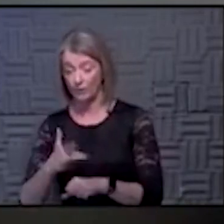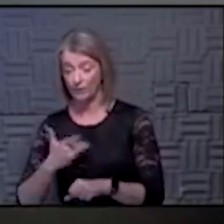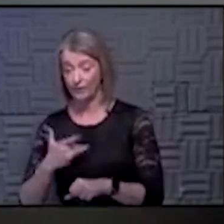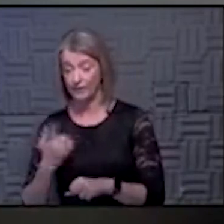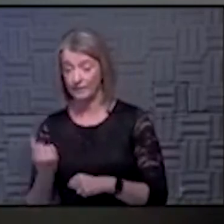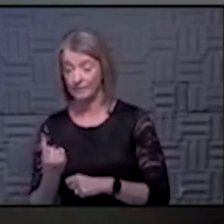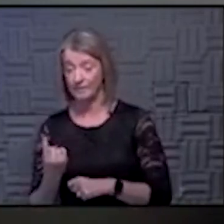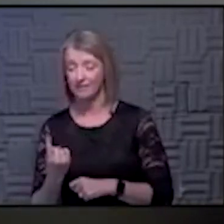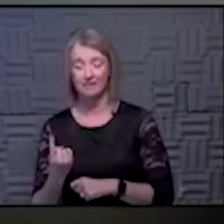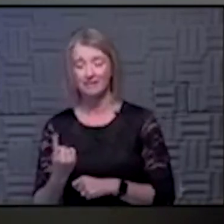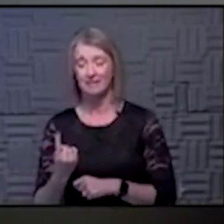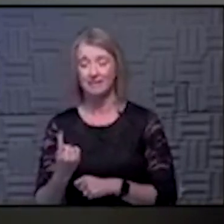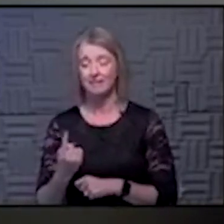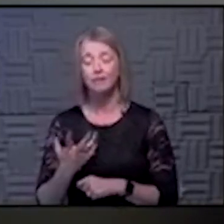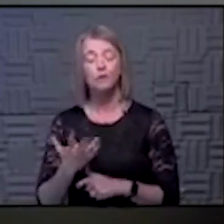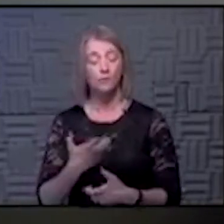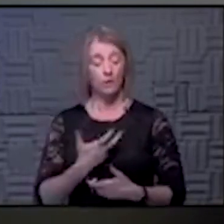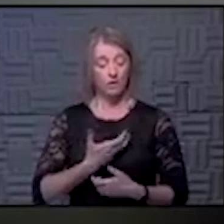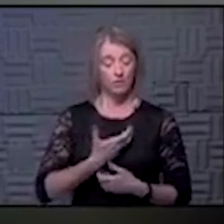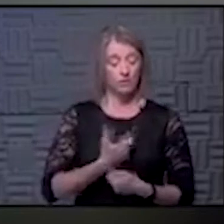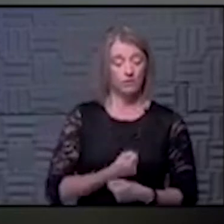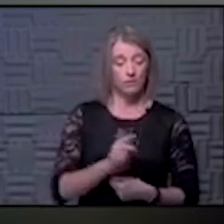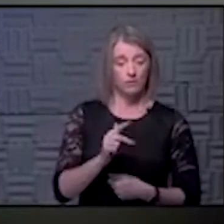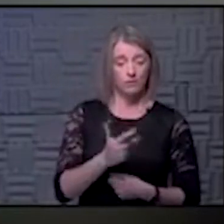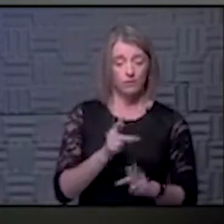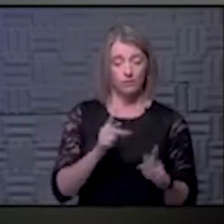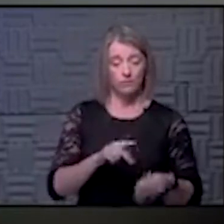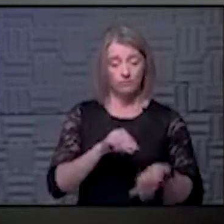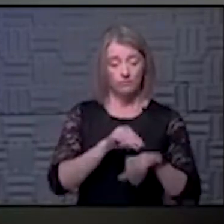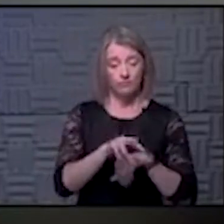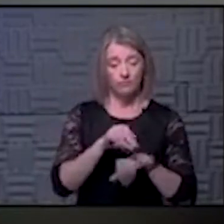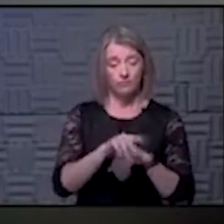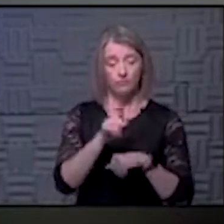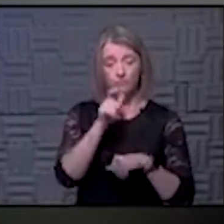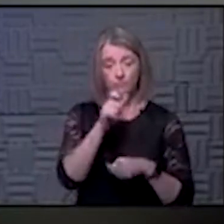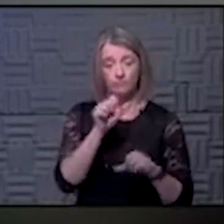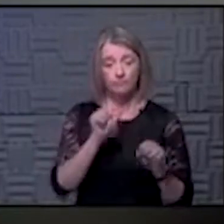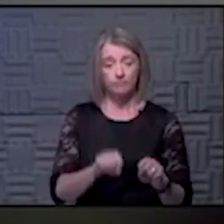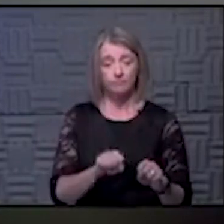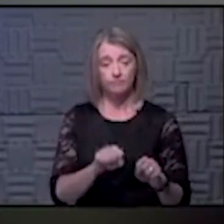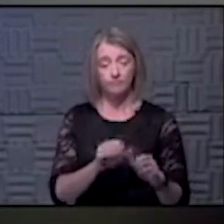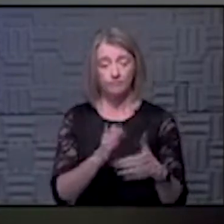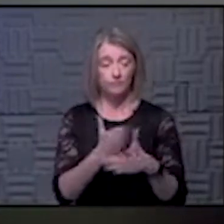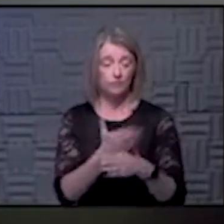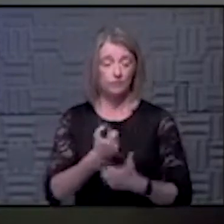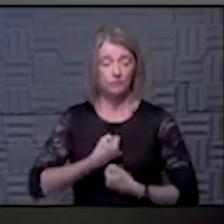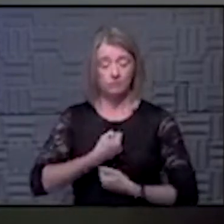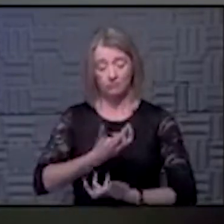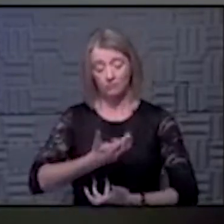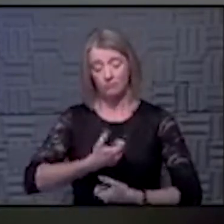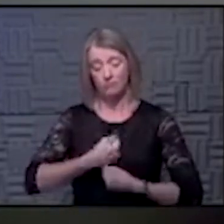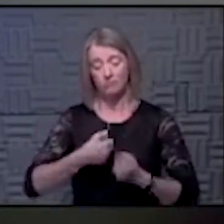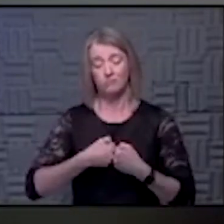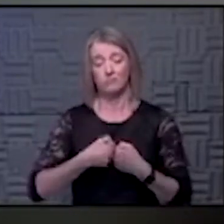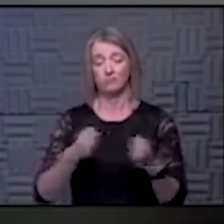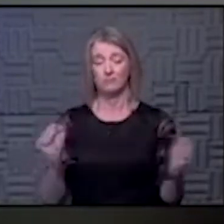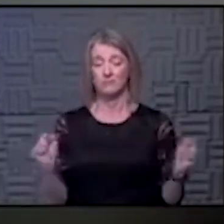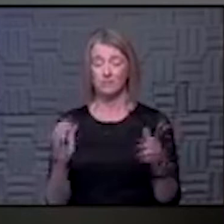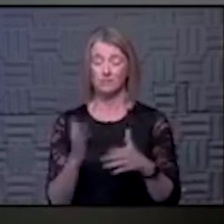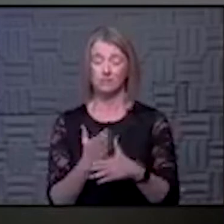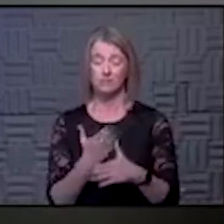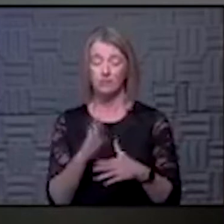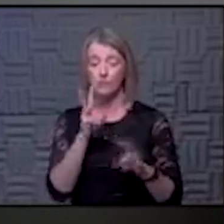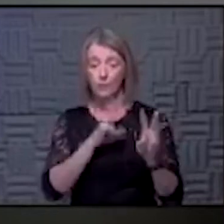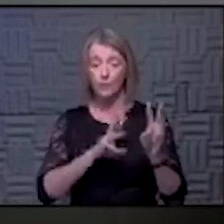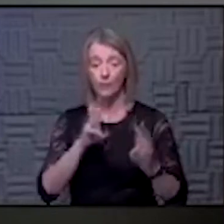you want that trusted third-party place where you can really share those deepest, darkest burdens and not have to worry